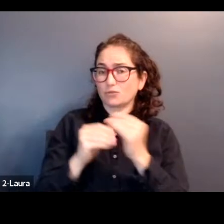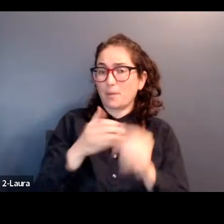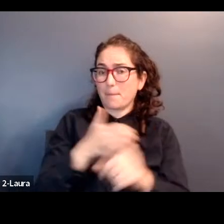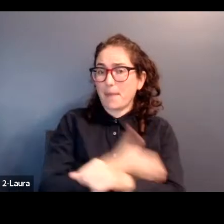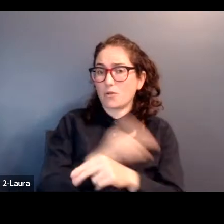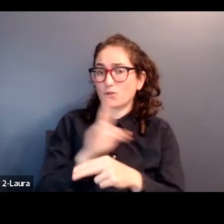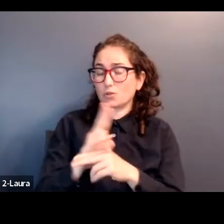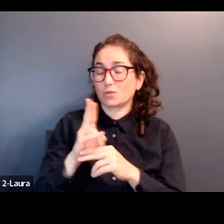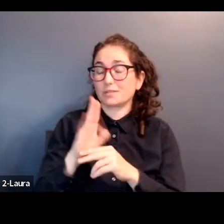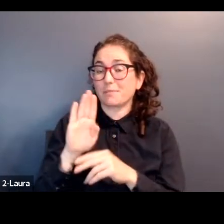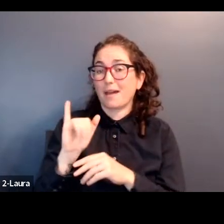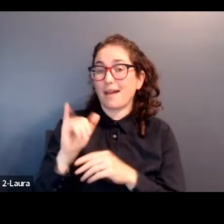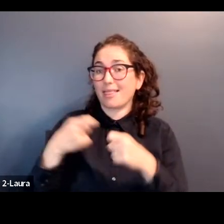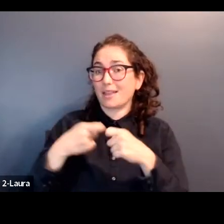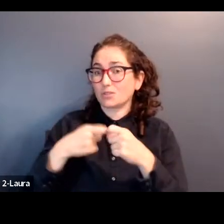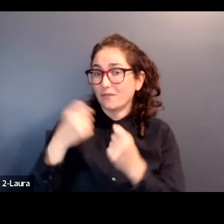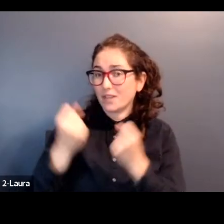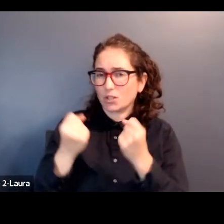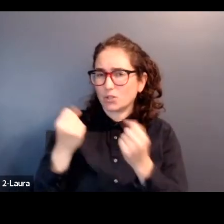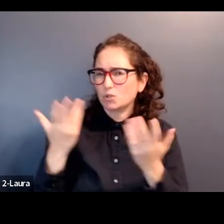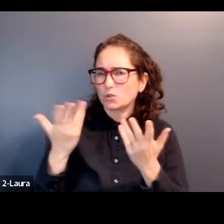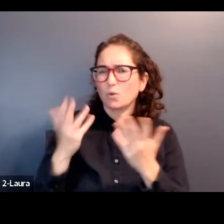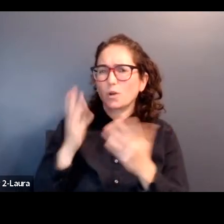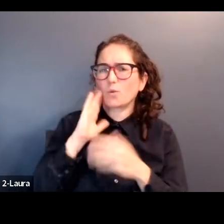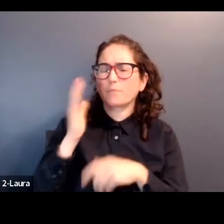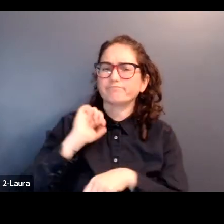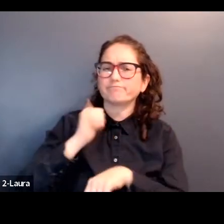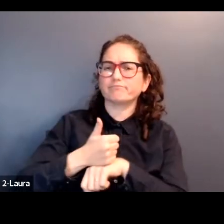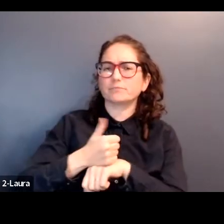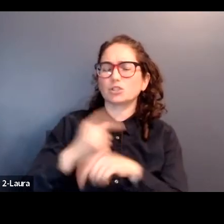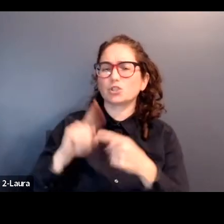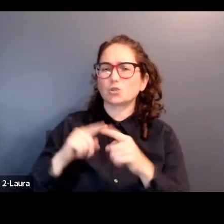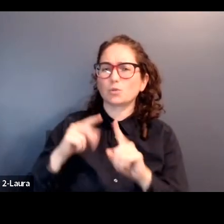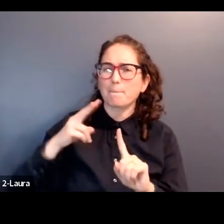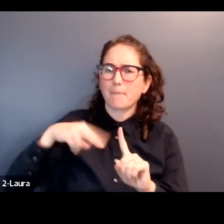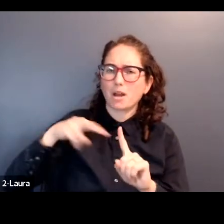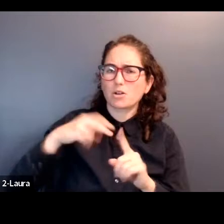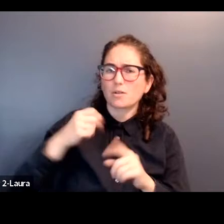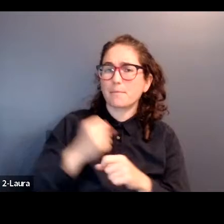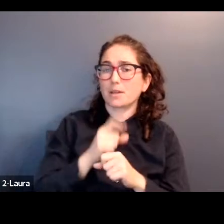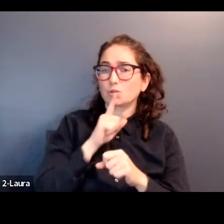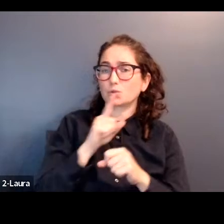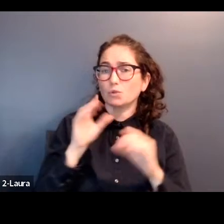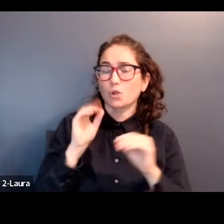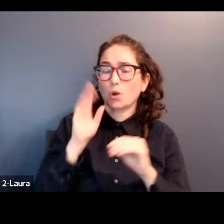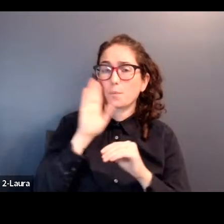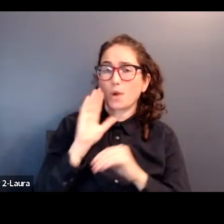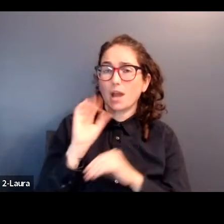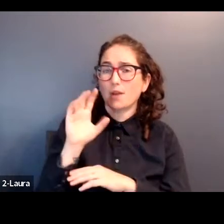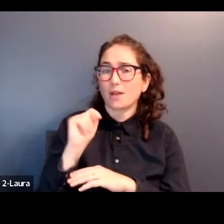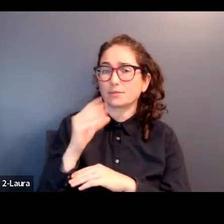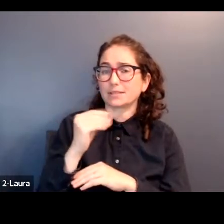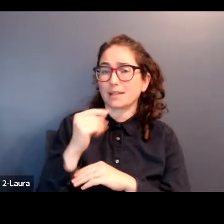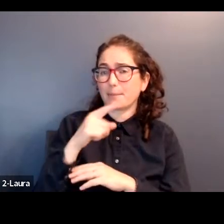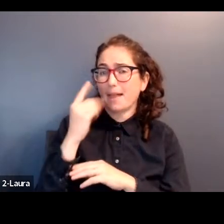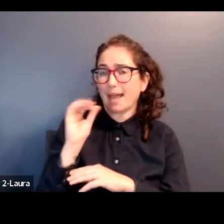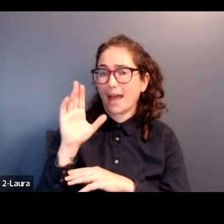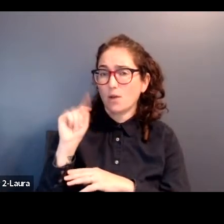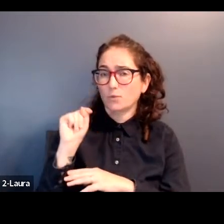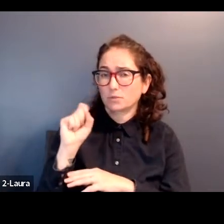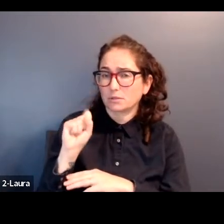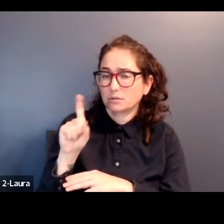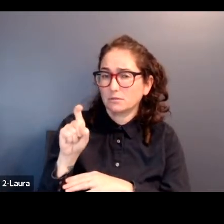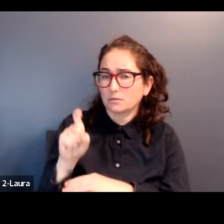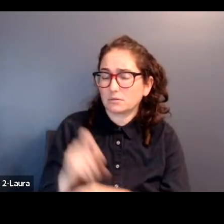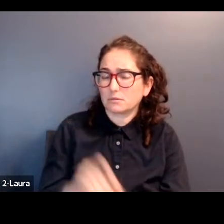electric vehicles? What measures will be in place to monitor and ensure no brownouts and blackouts?